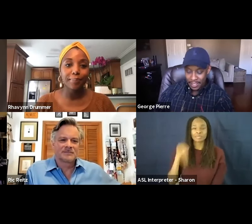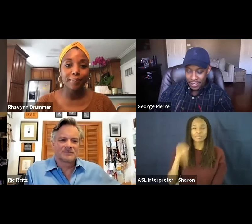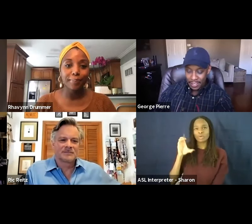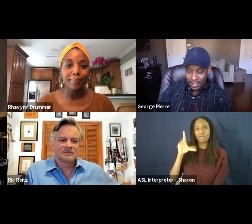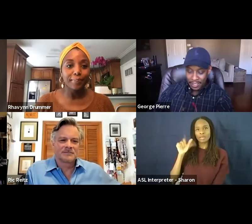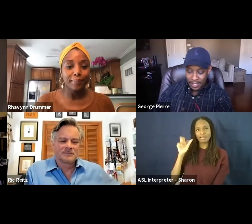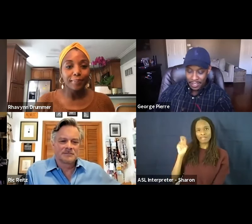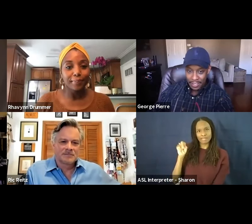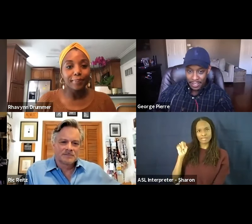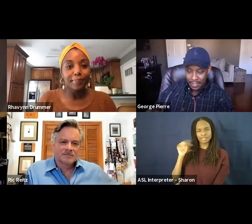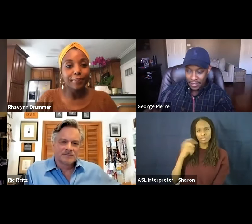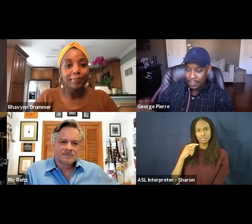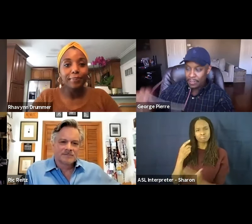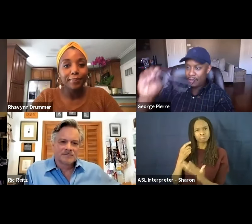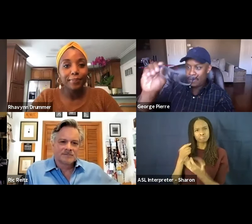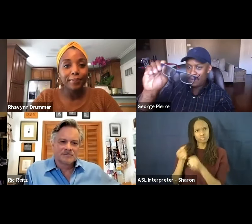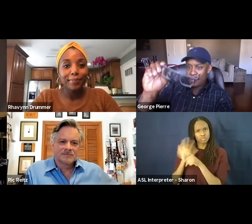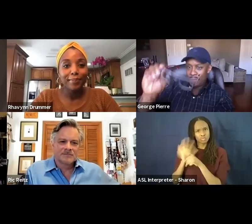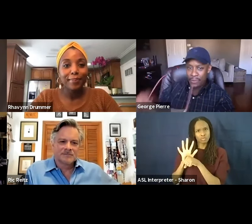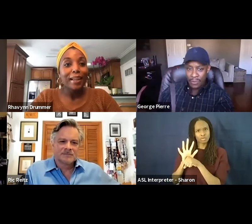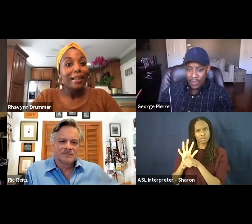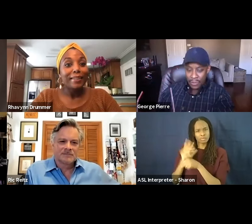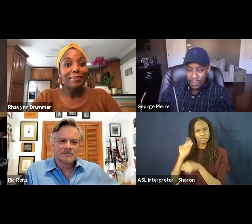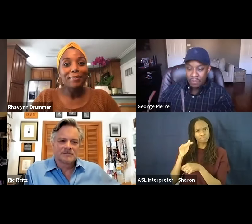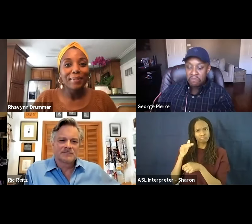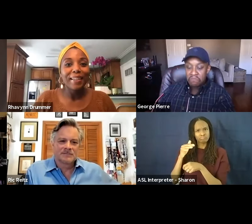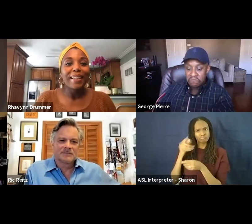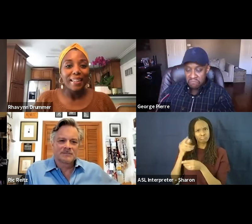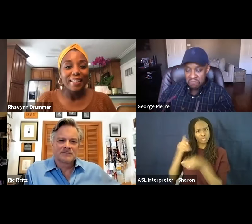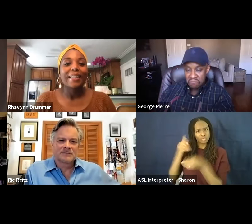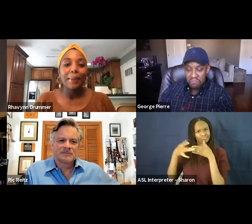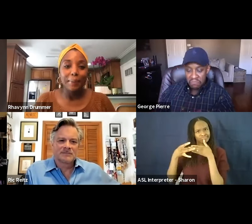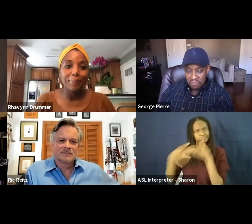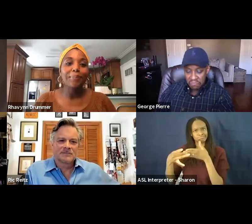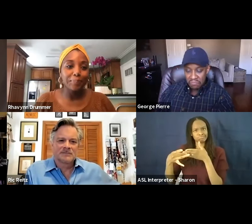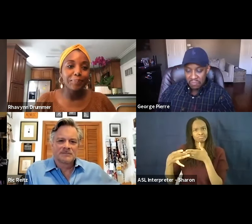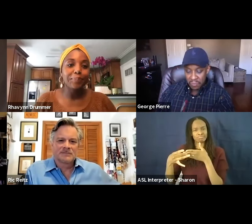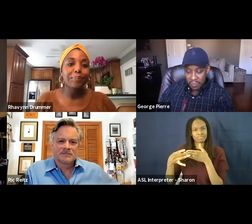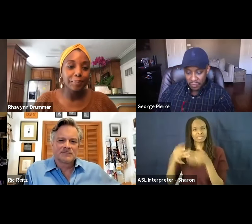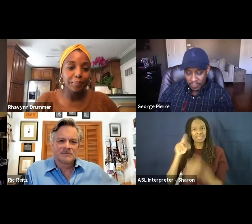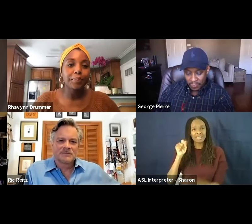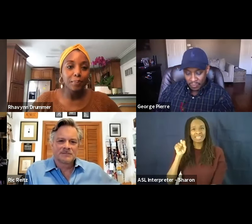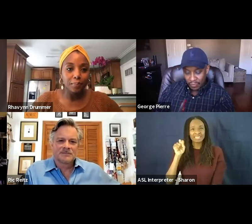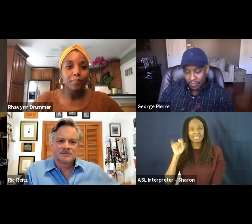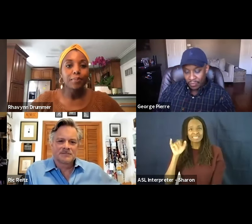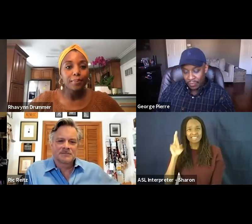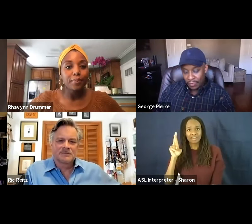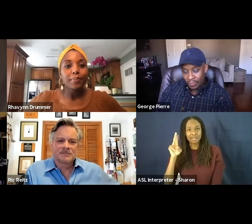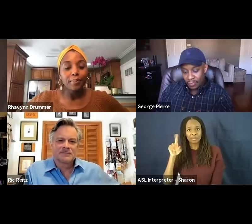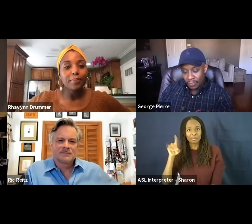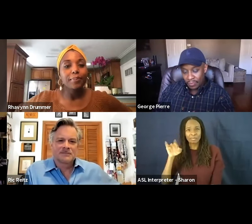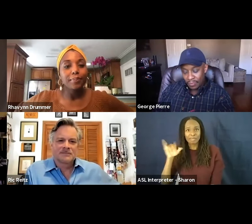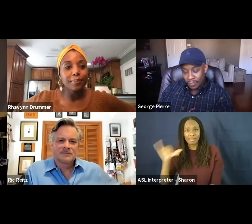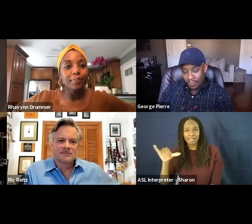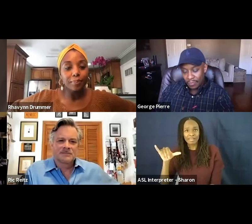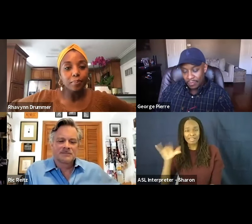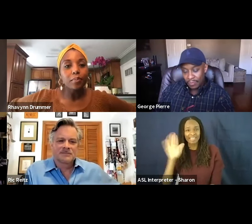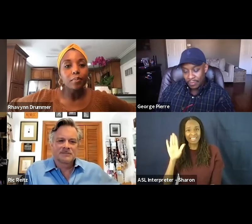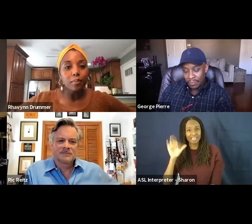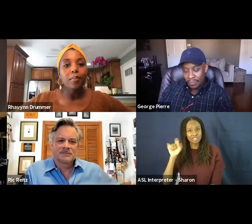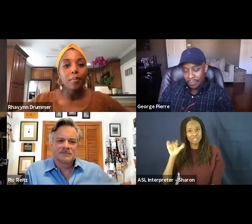let me ask, you've led the way. Tyler Perry Studios was the first one out the door. You changed the way